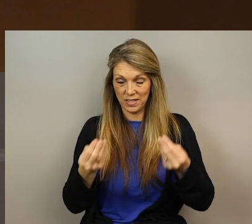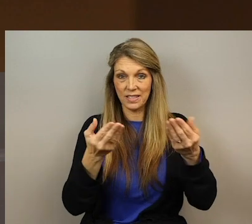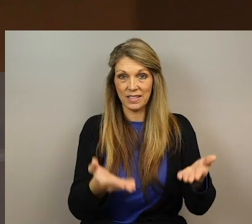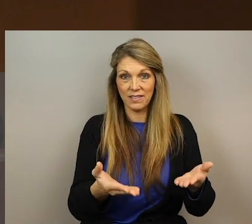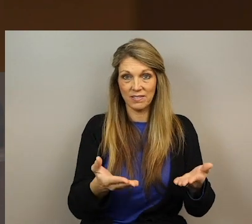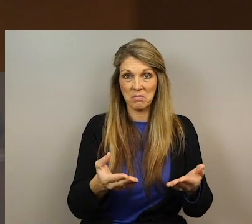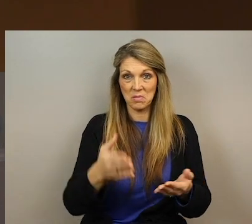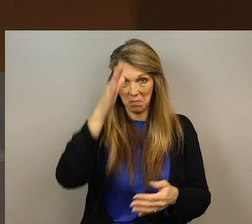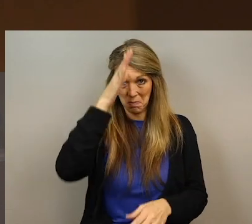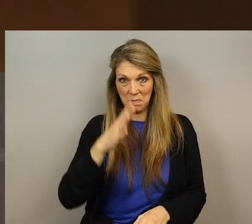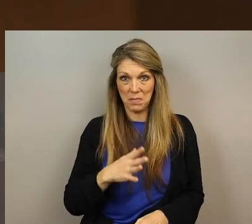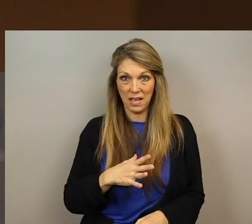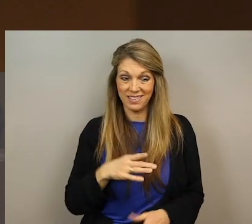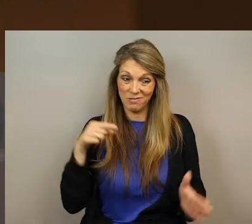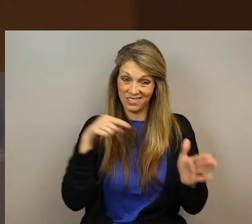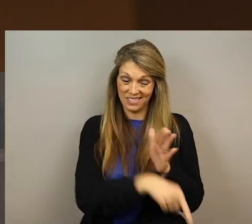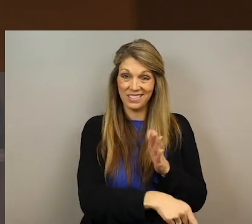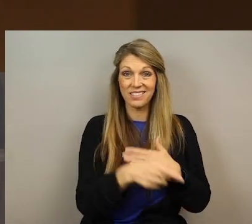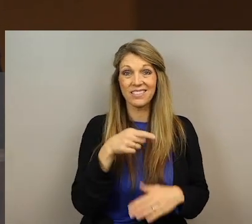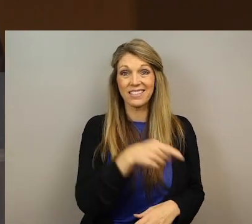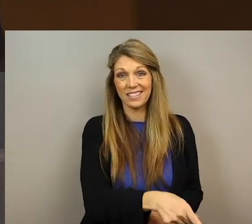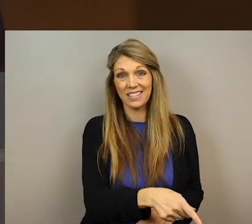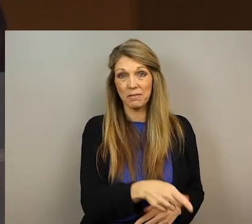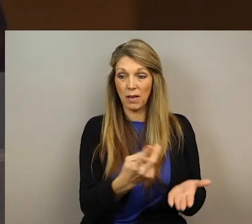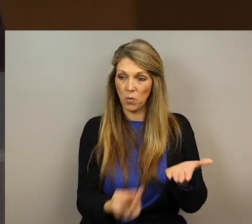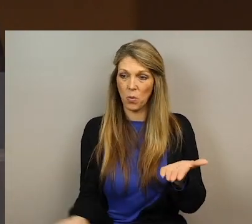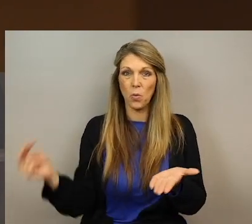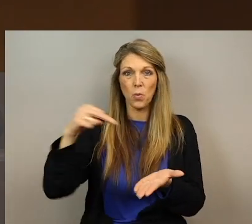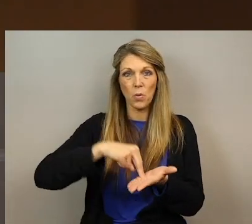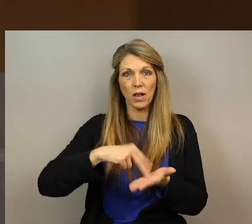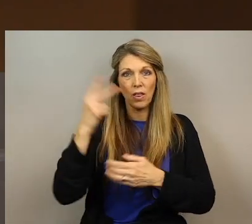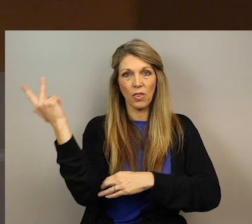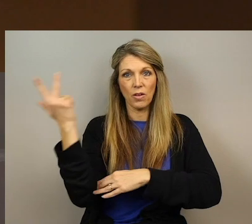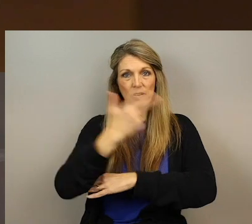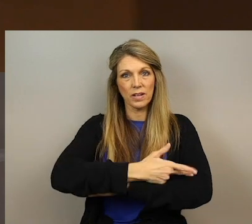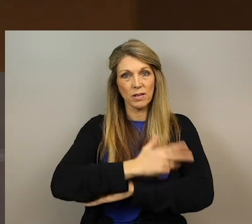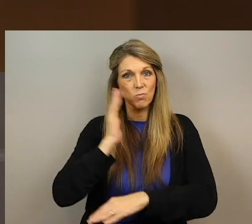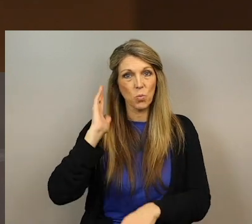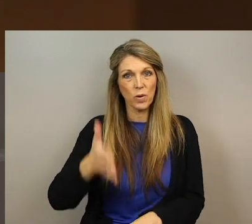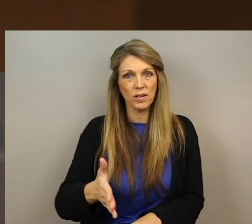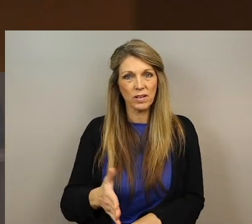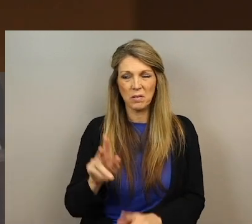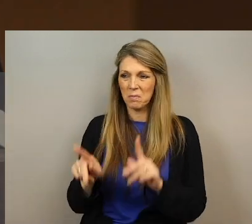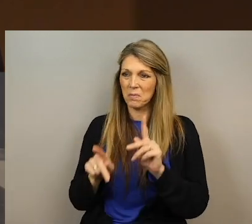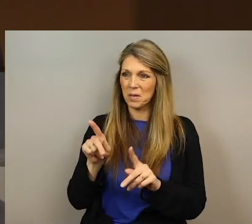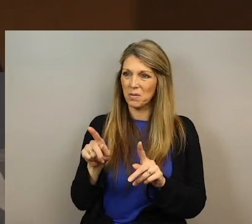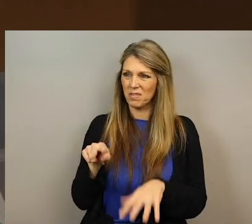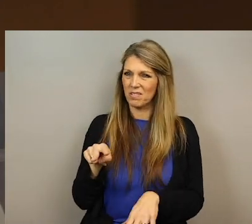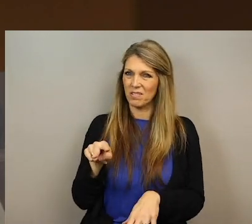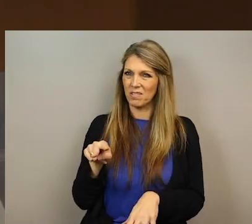hands of men, and they will kill him, and he will be raised on the third day.' And they were